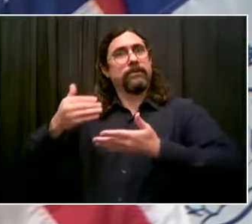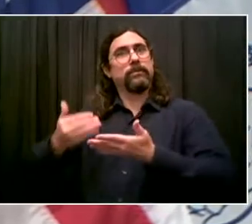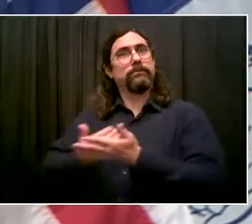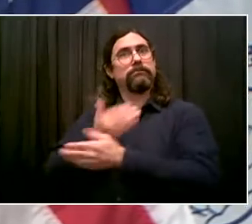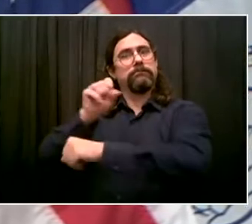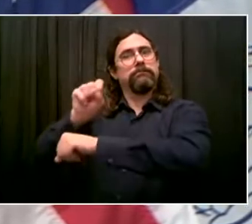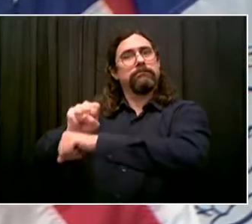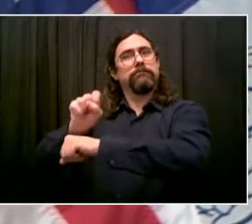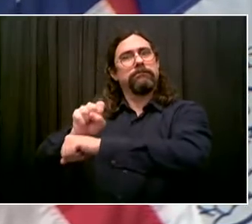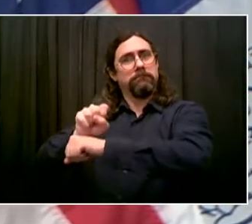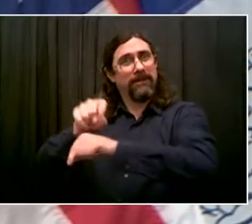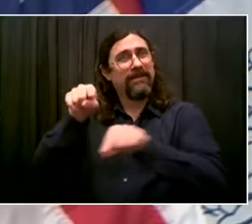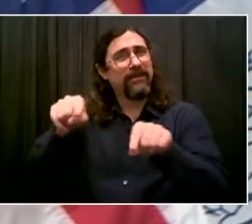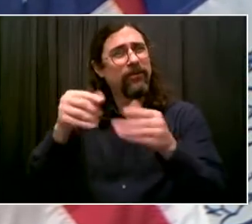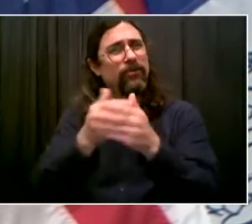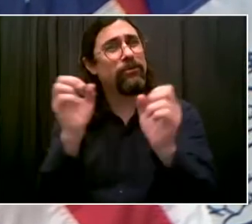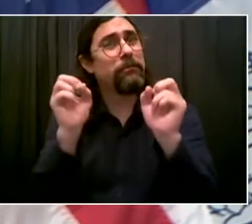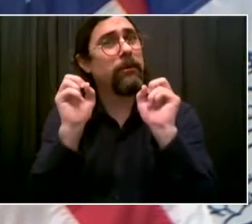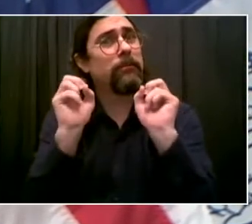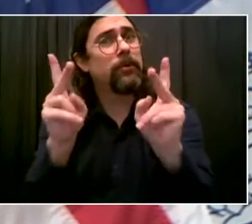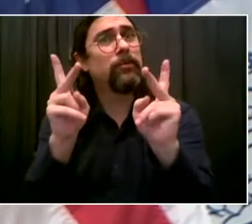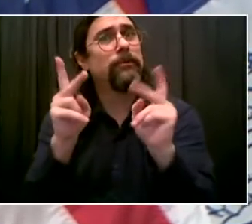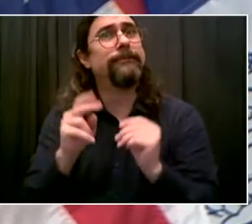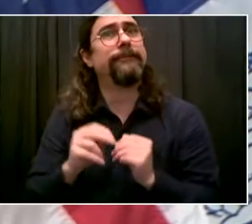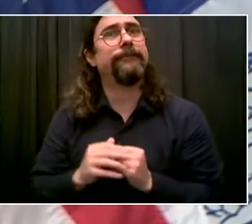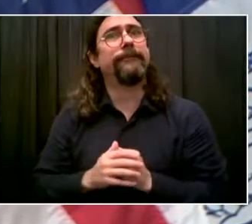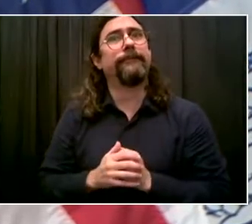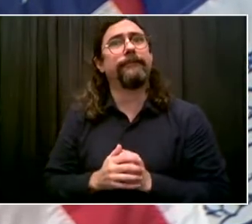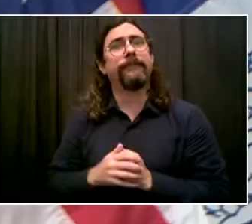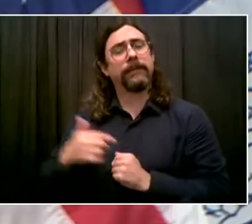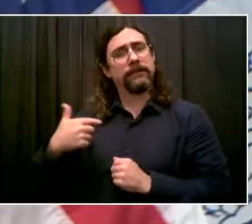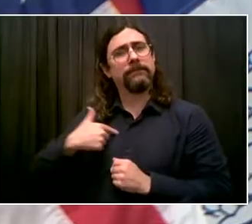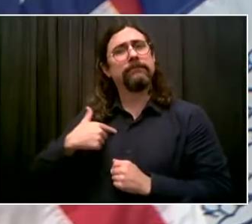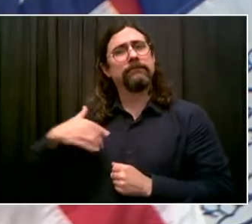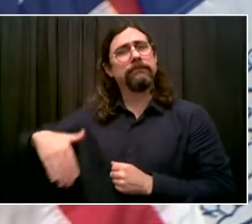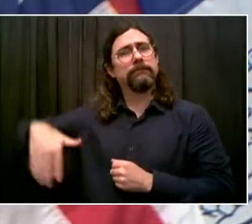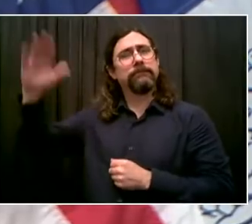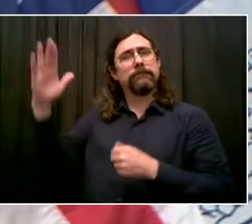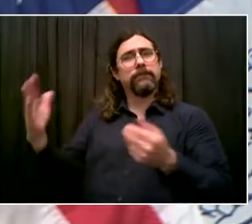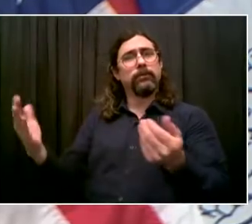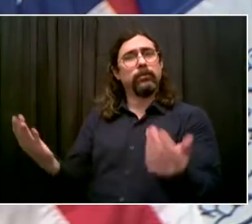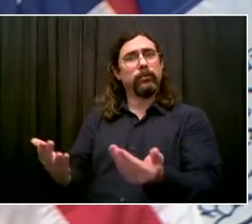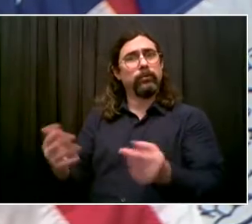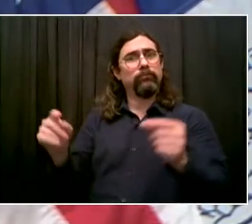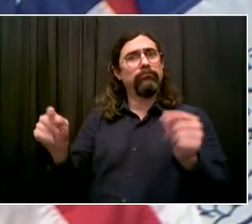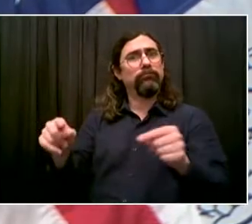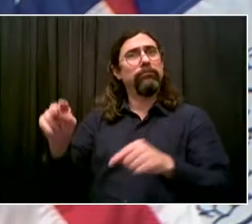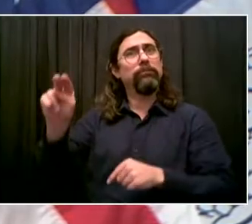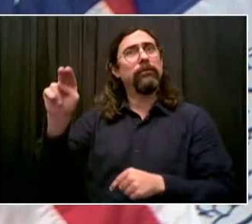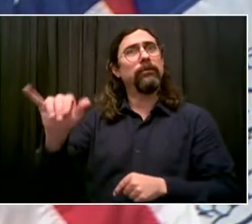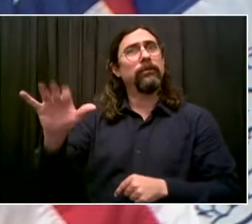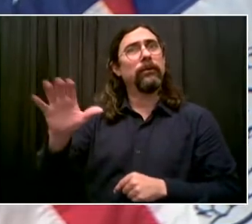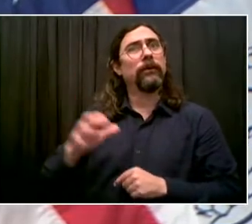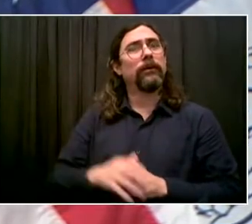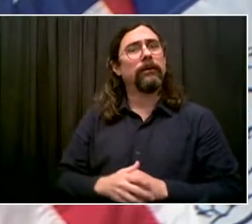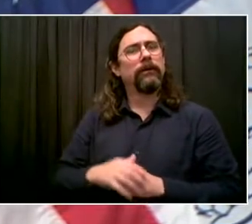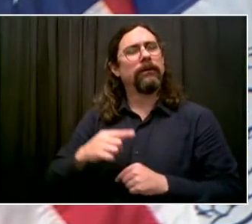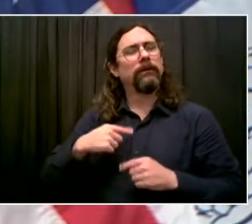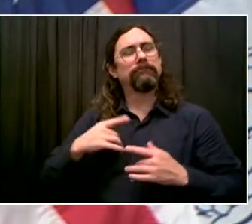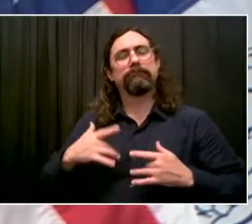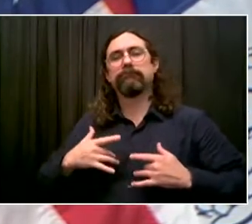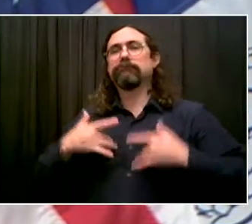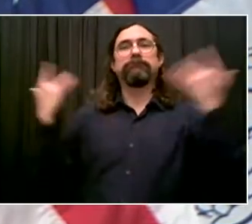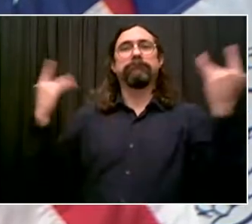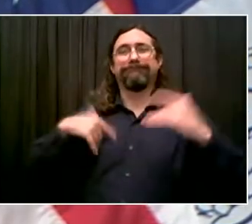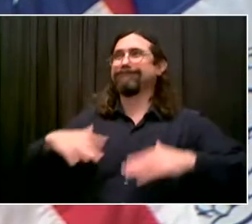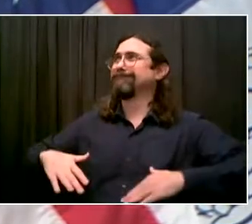Yorker, so I'm honored to be able to serve the city in this capacity. I've had the privilege of wearing several hats at Mox, as the mayor mentioned.